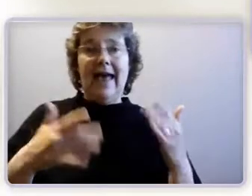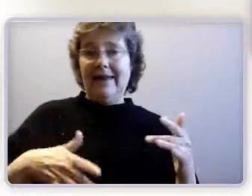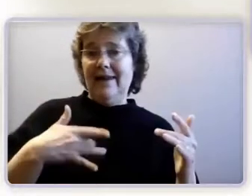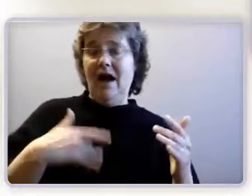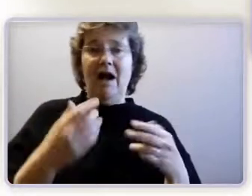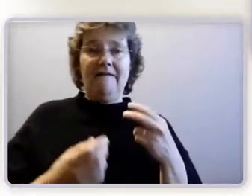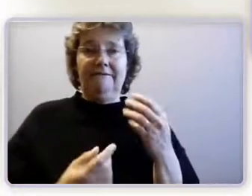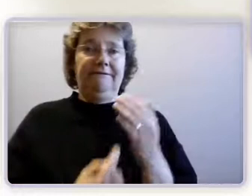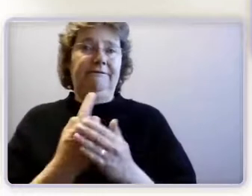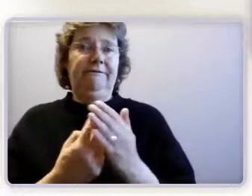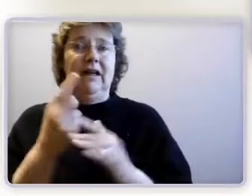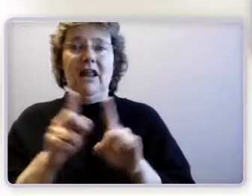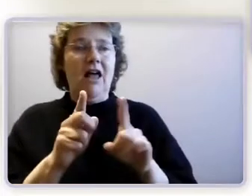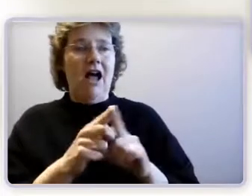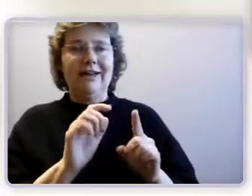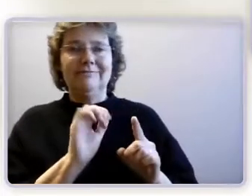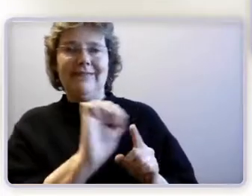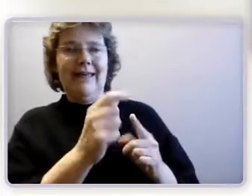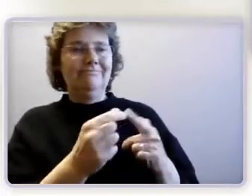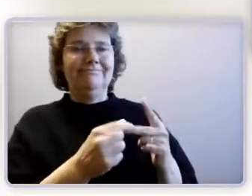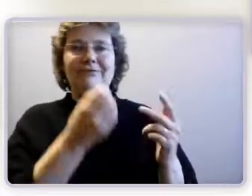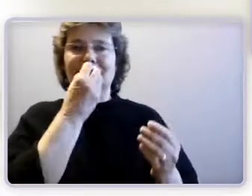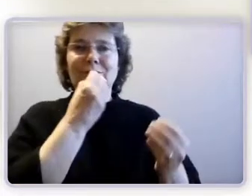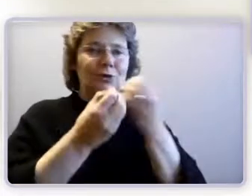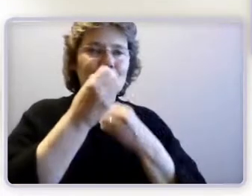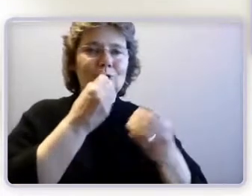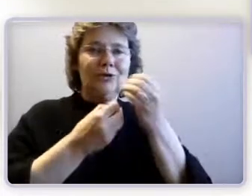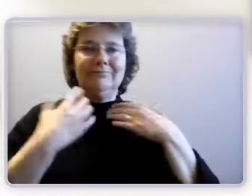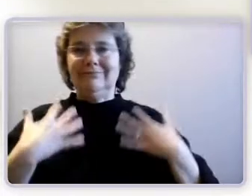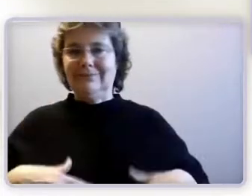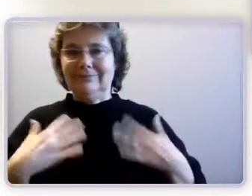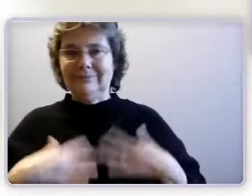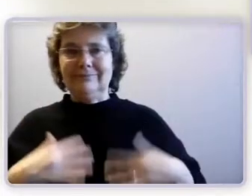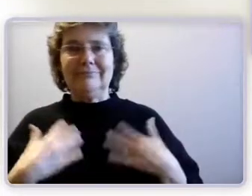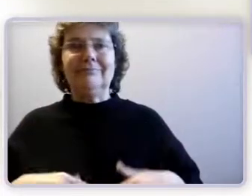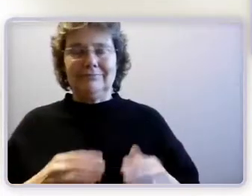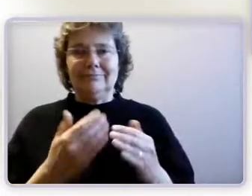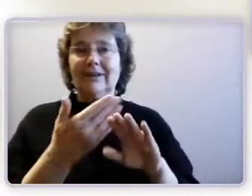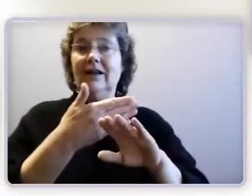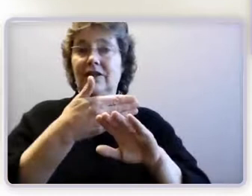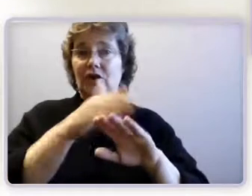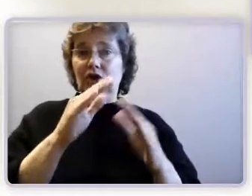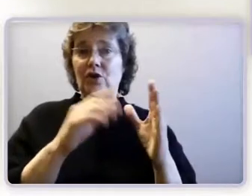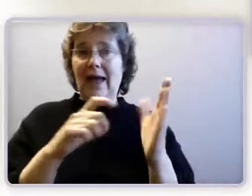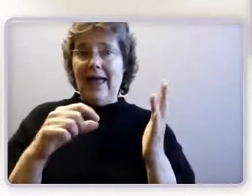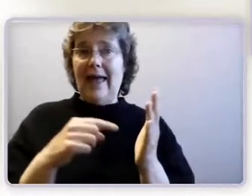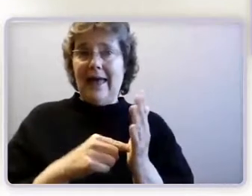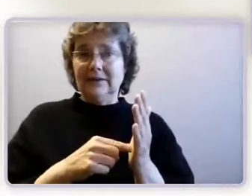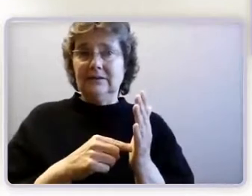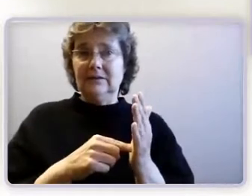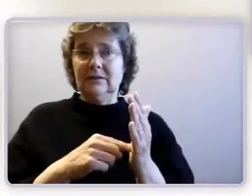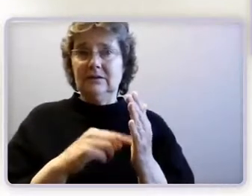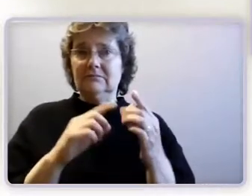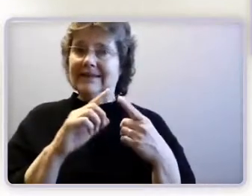dress. In all my time as a guardian, and even though the new Guardianship and Administration Act is still quite relatively